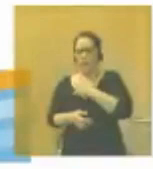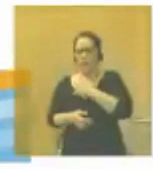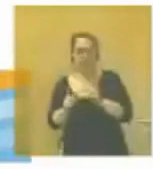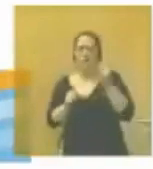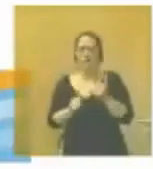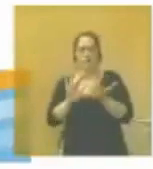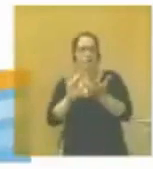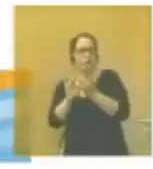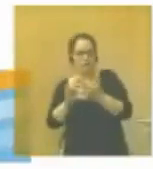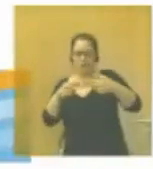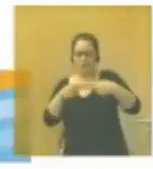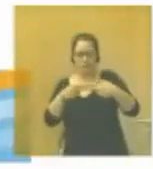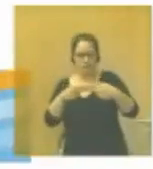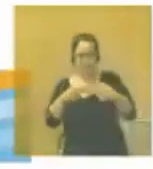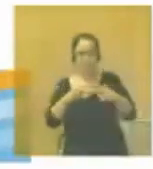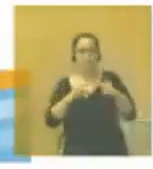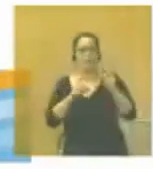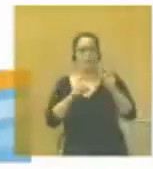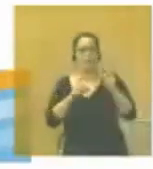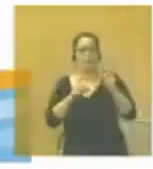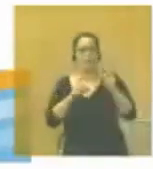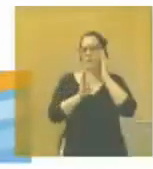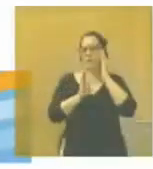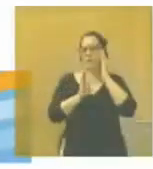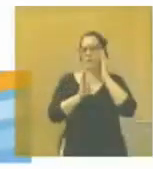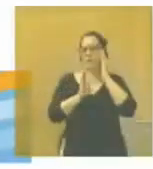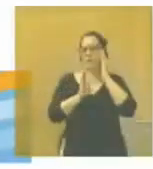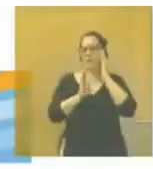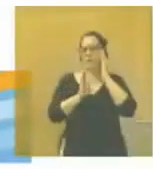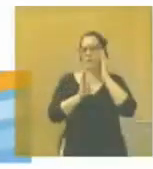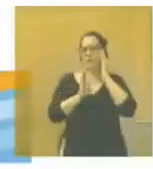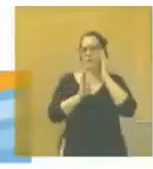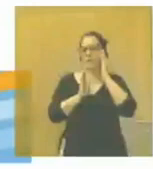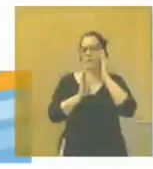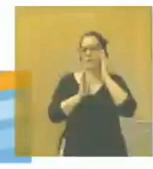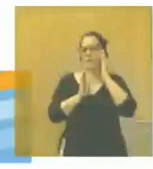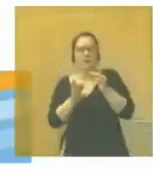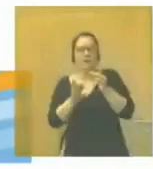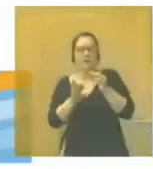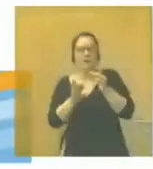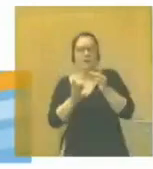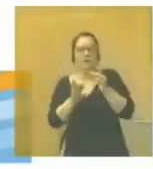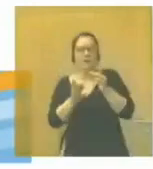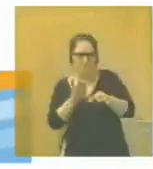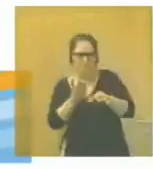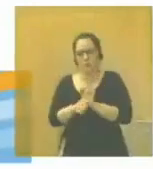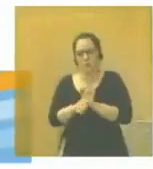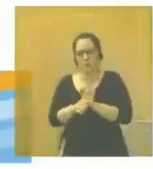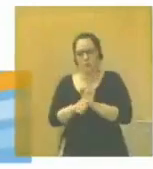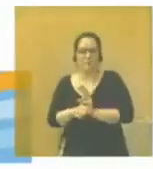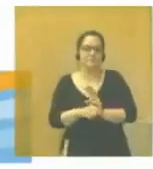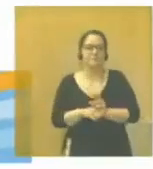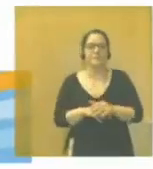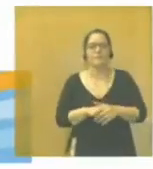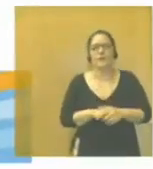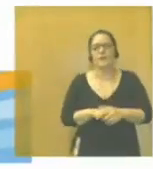these practices to ensure that every door is the right door at every visit, every time, so that people are getting